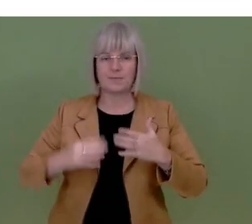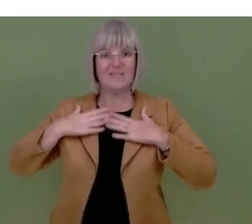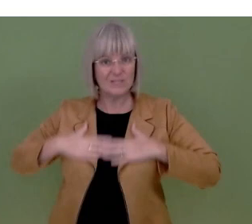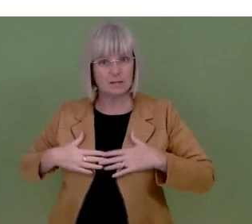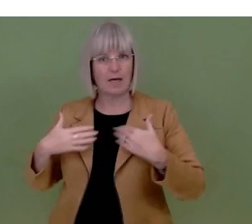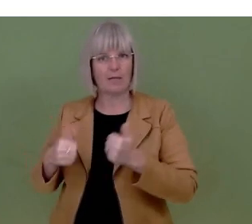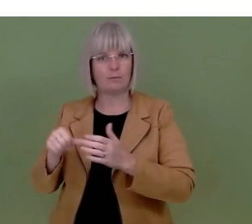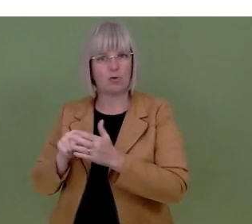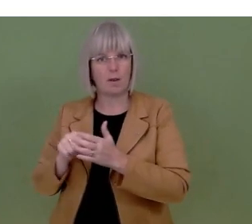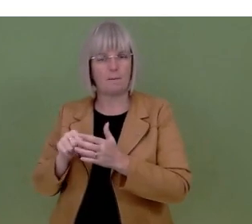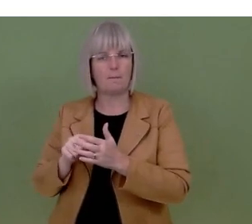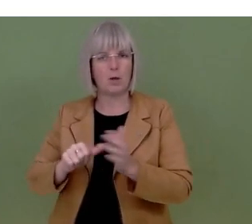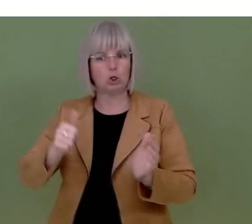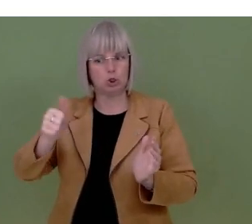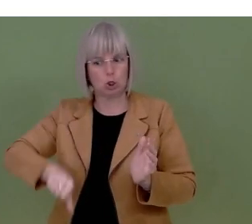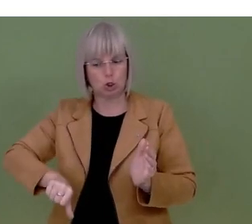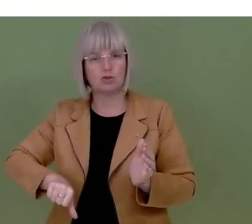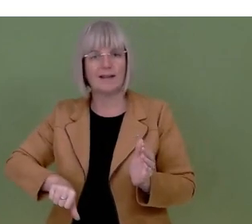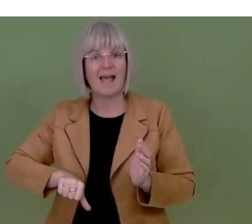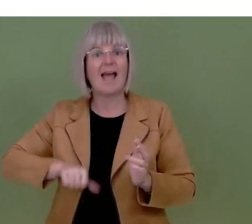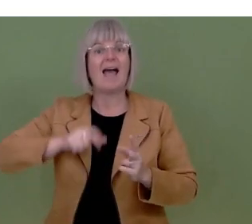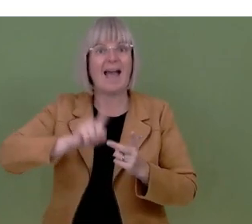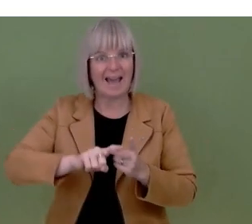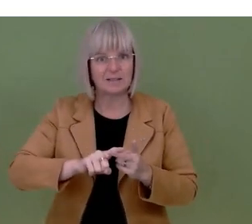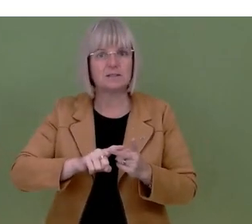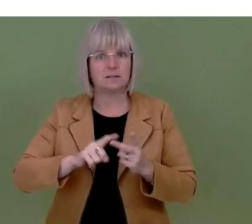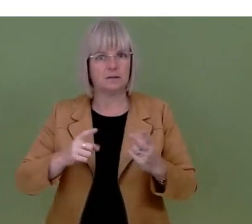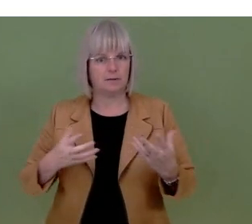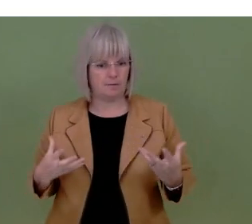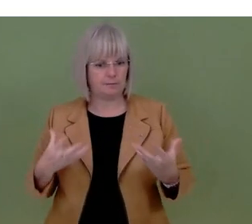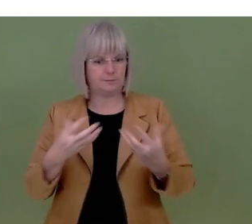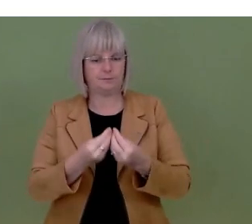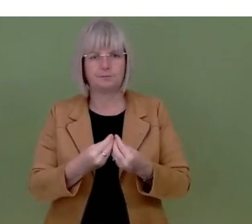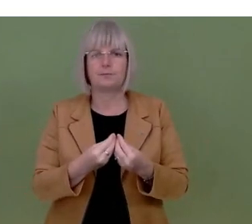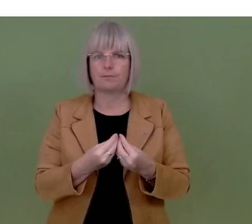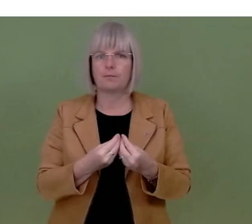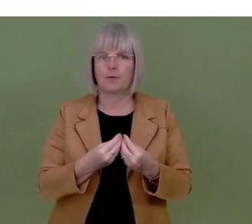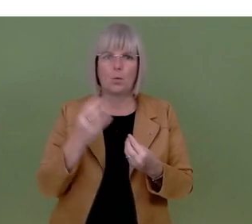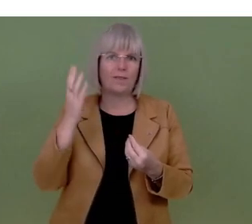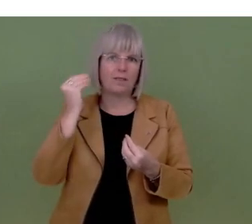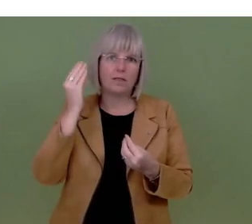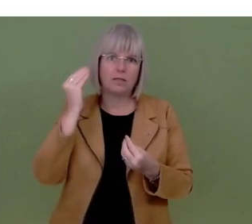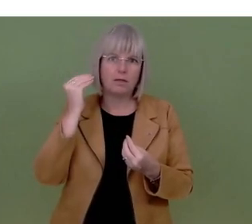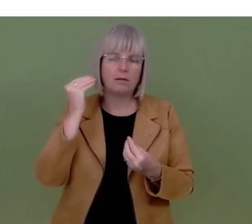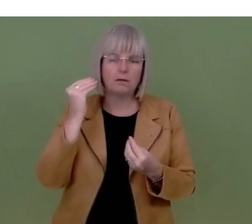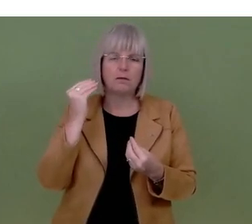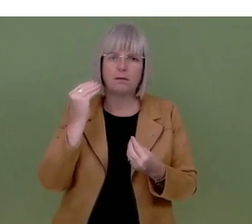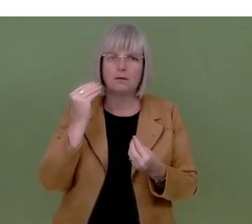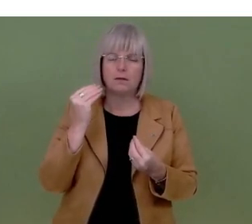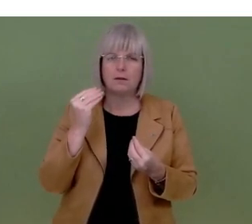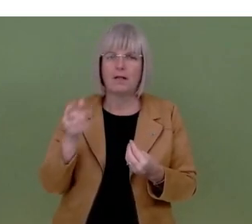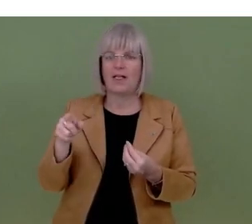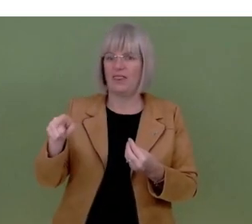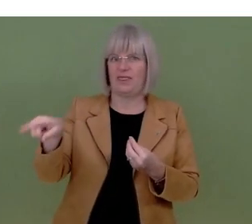and surgery, but actually with that presentation of voice hearing, I was perceived as